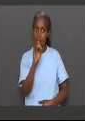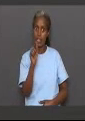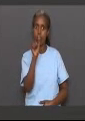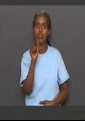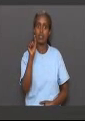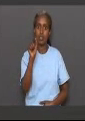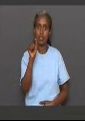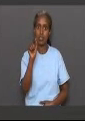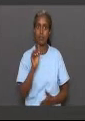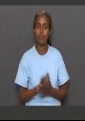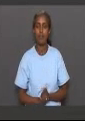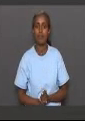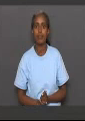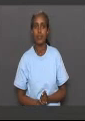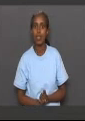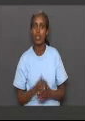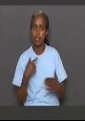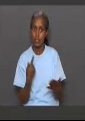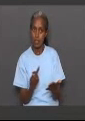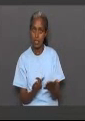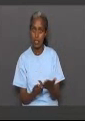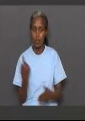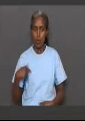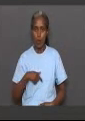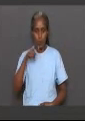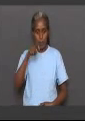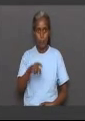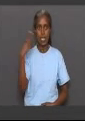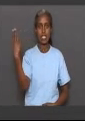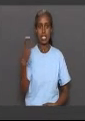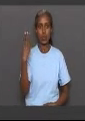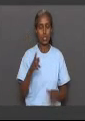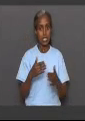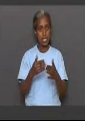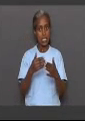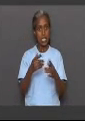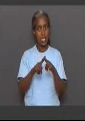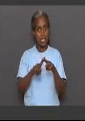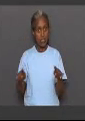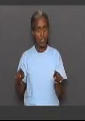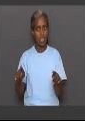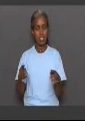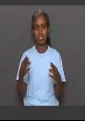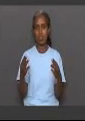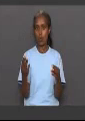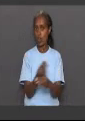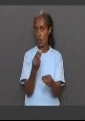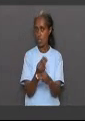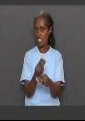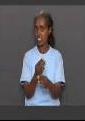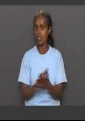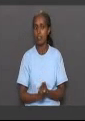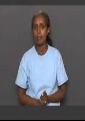90 degrees. Then, we must use the difference in our calculations.